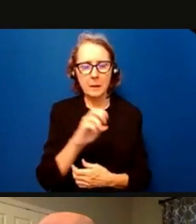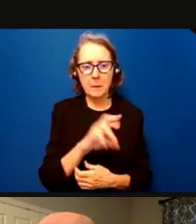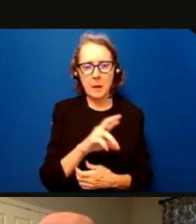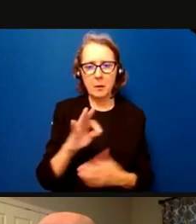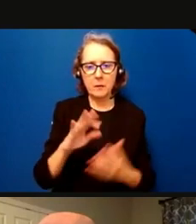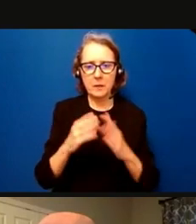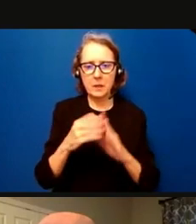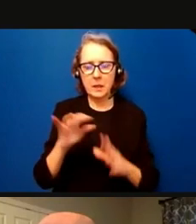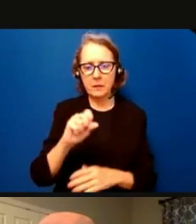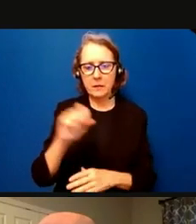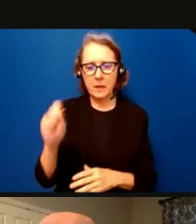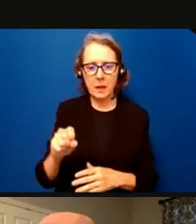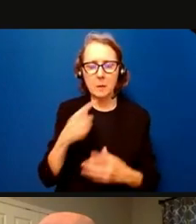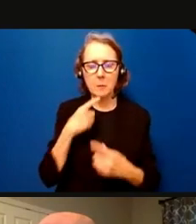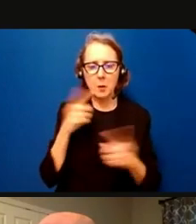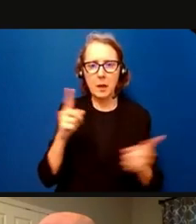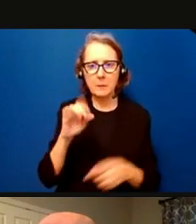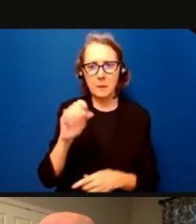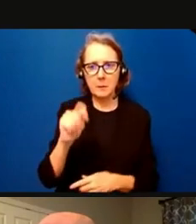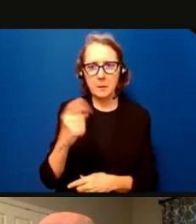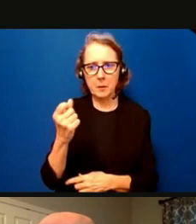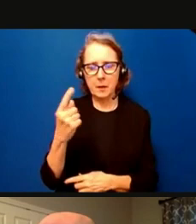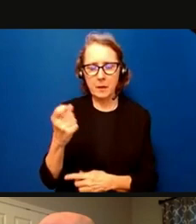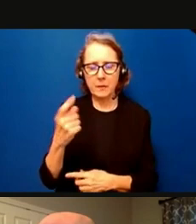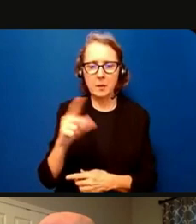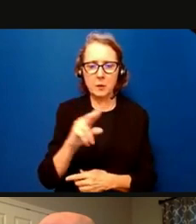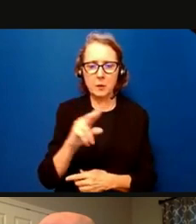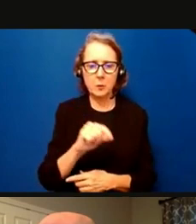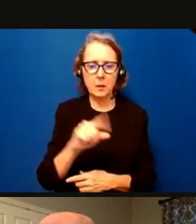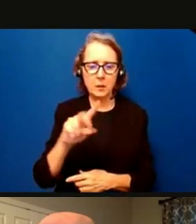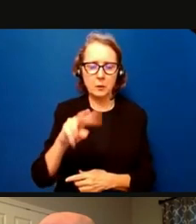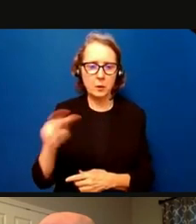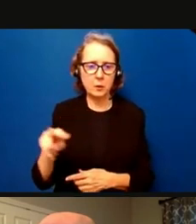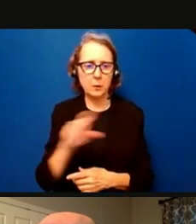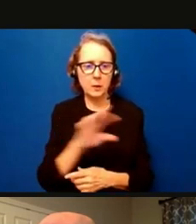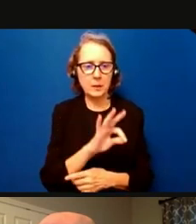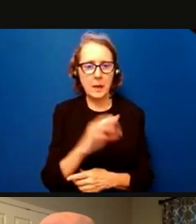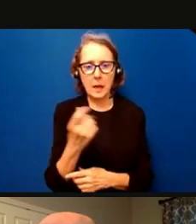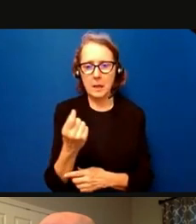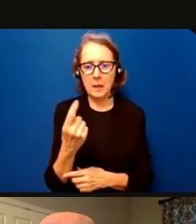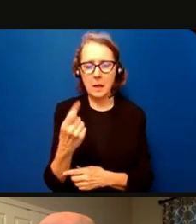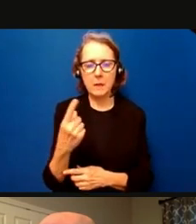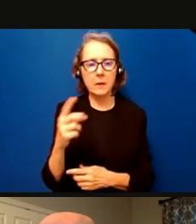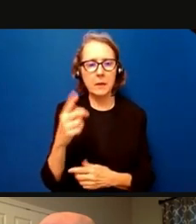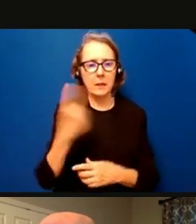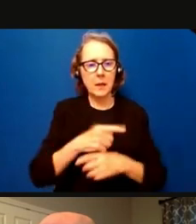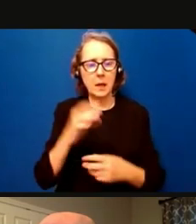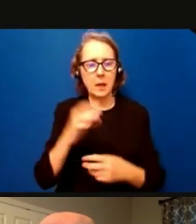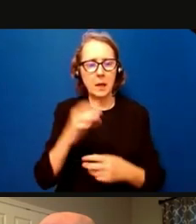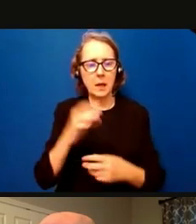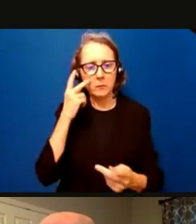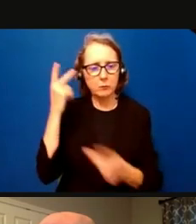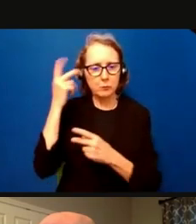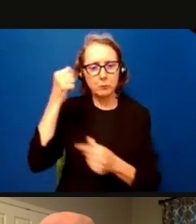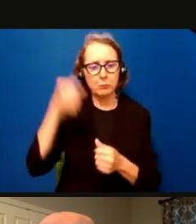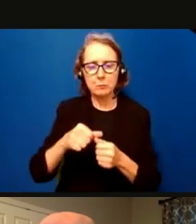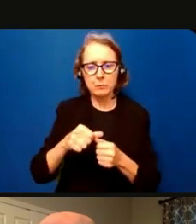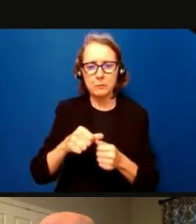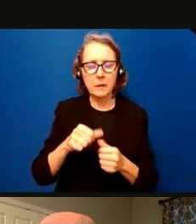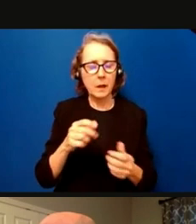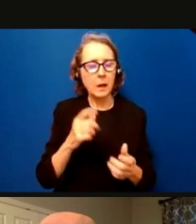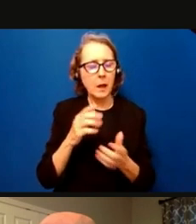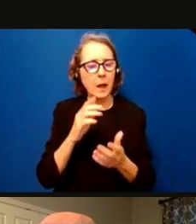September 11, 2022, as 9/11 Day of Remembrance, and encourage the community to reflect on the terrible events of